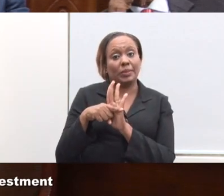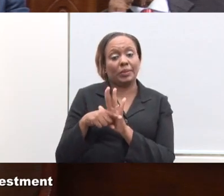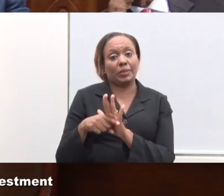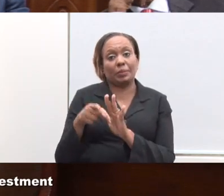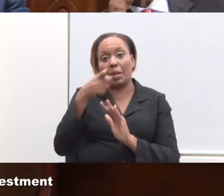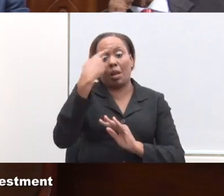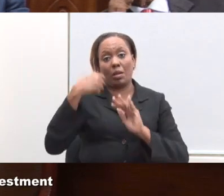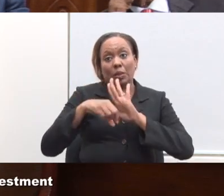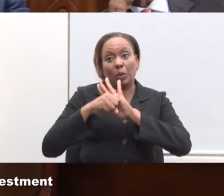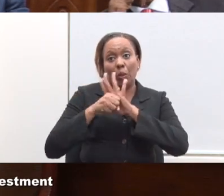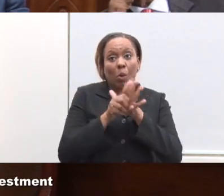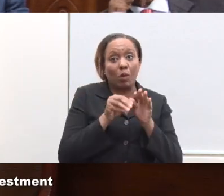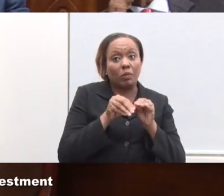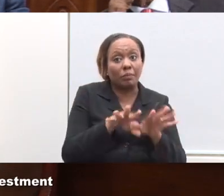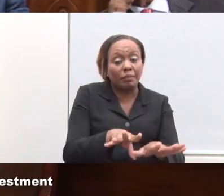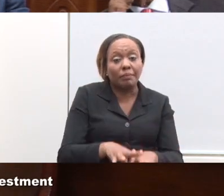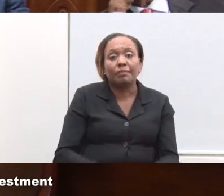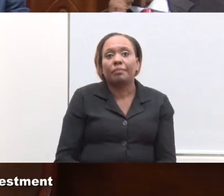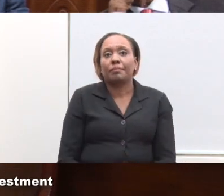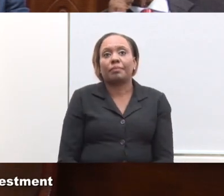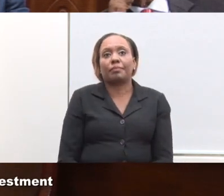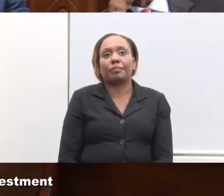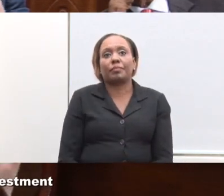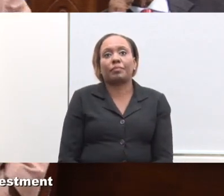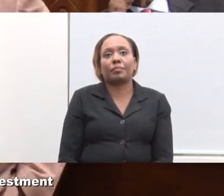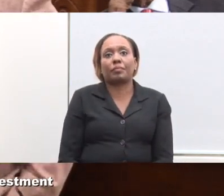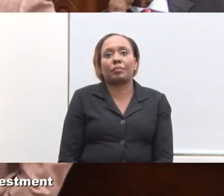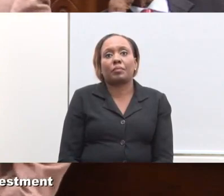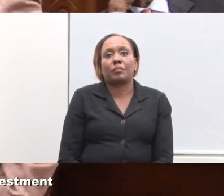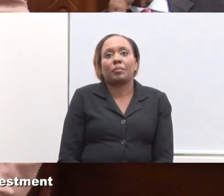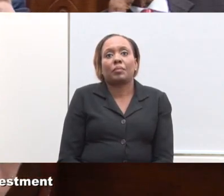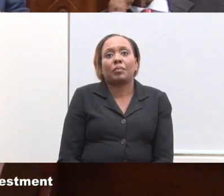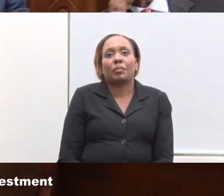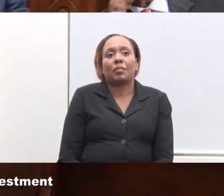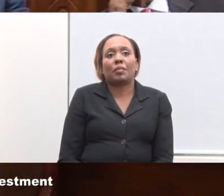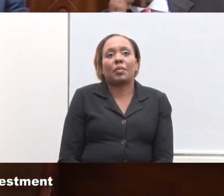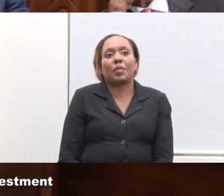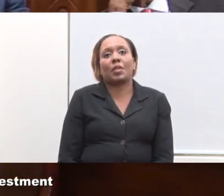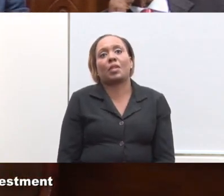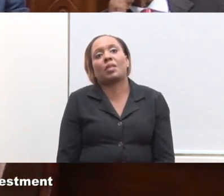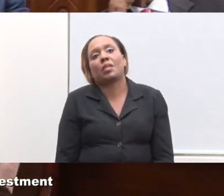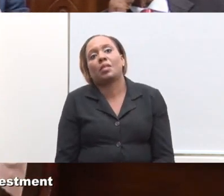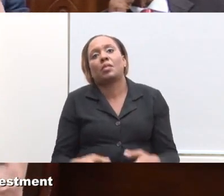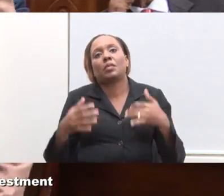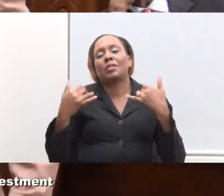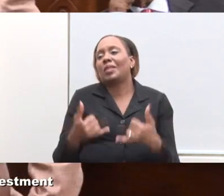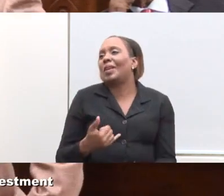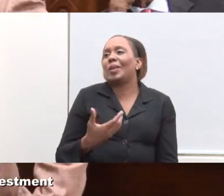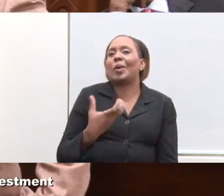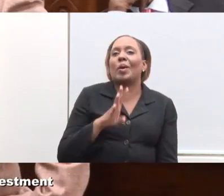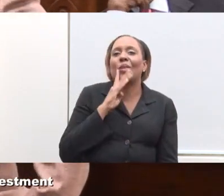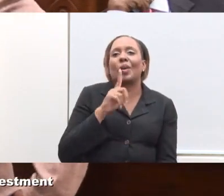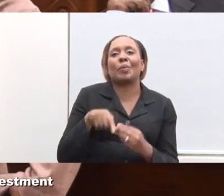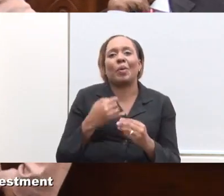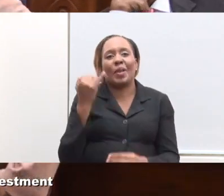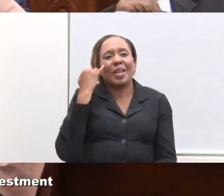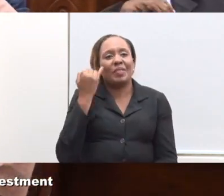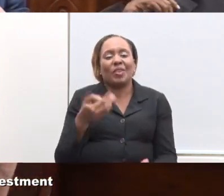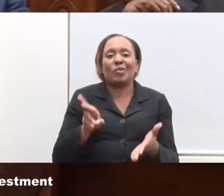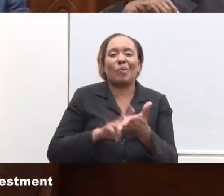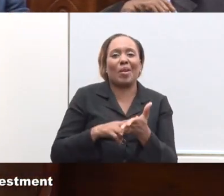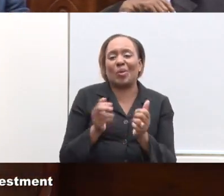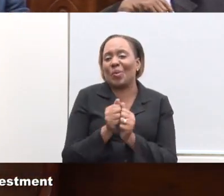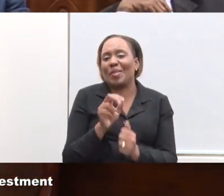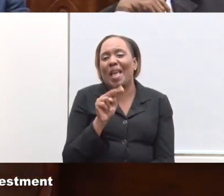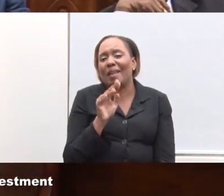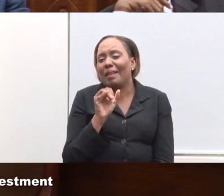for those of them, now is not the time to talk about who should have been registered at the NIS or not. There will be another time for that. But for those who are